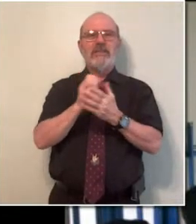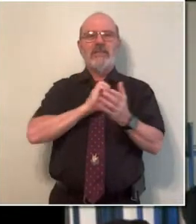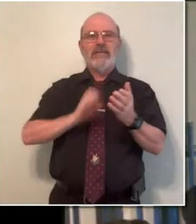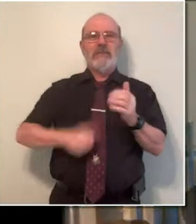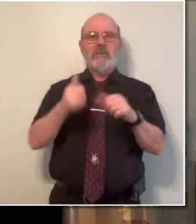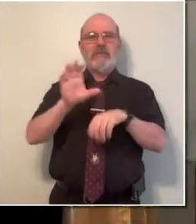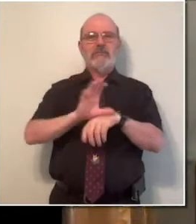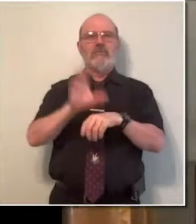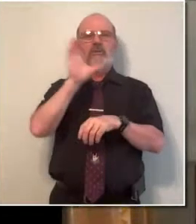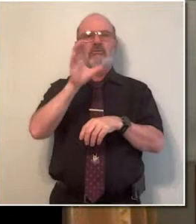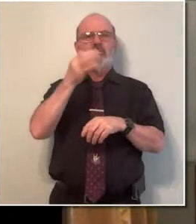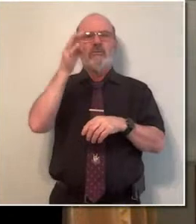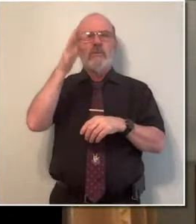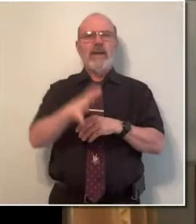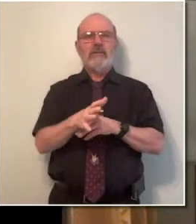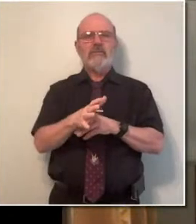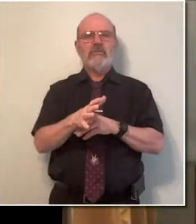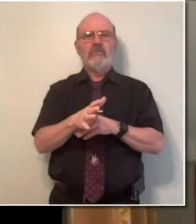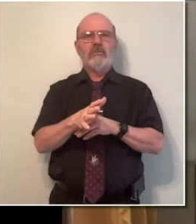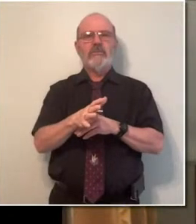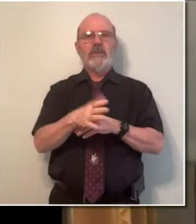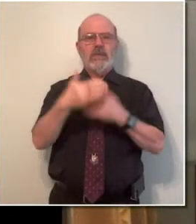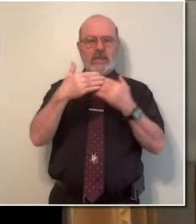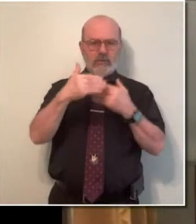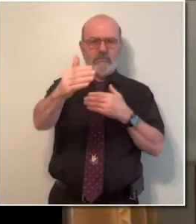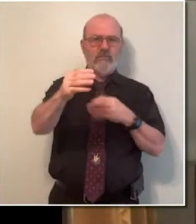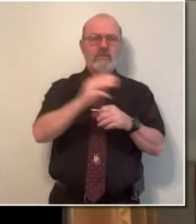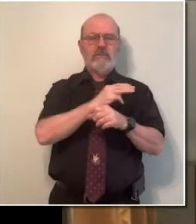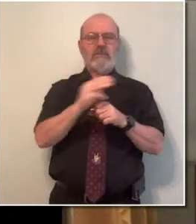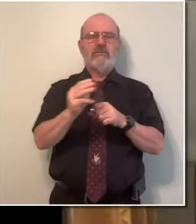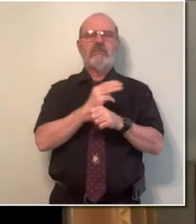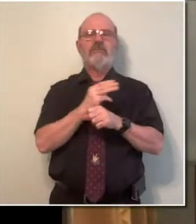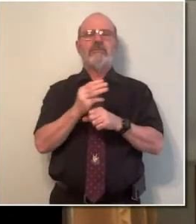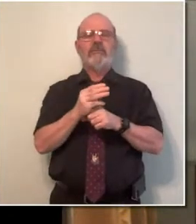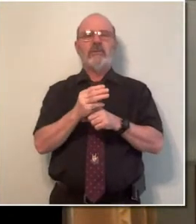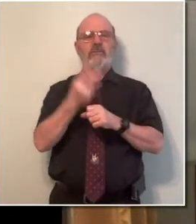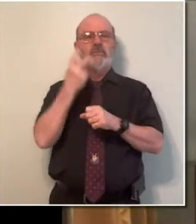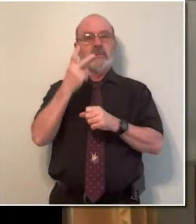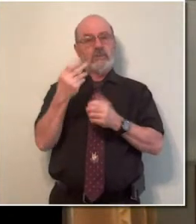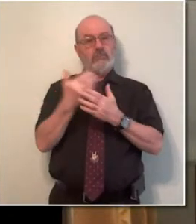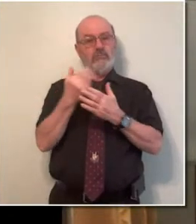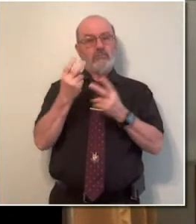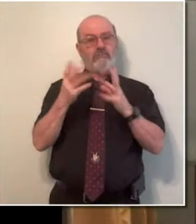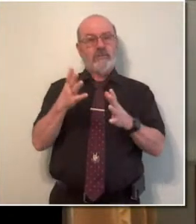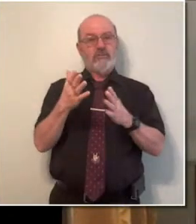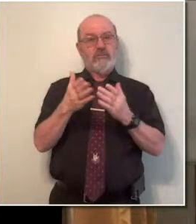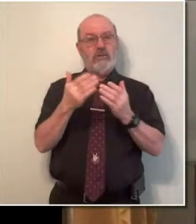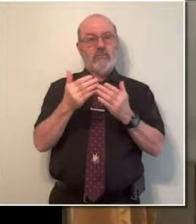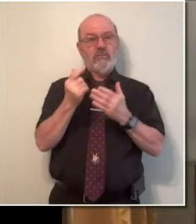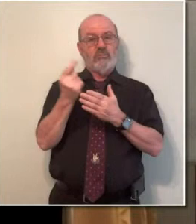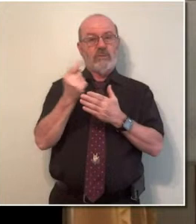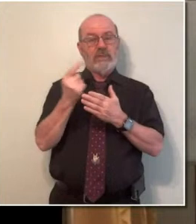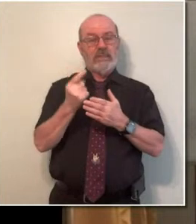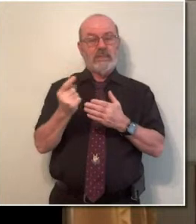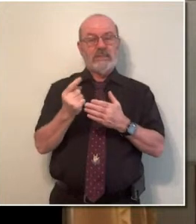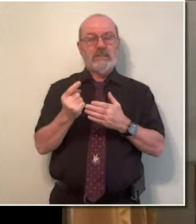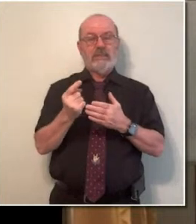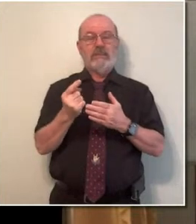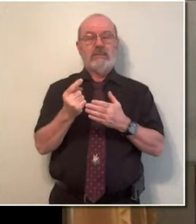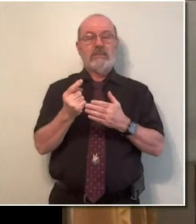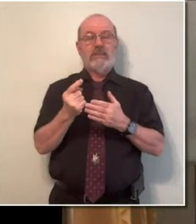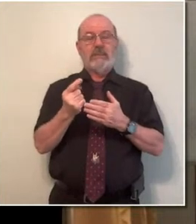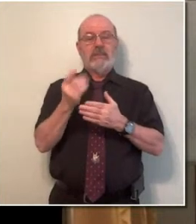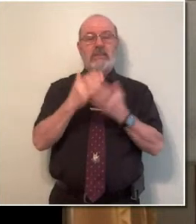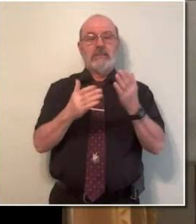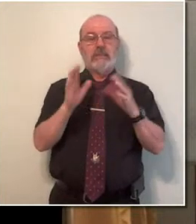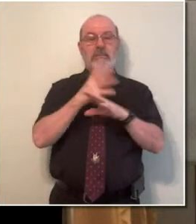for a pastor and go forward in the ministry. We've seen new visitors on almost a weekly basis and a couple of